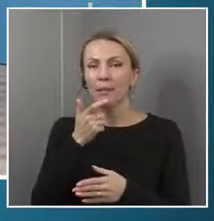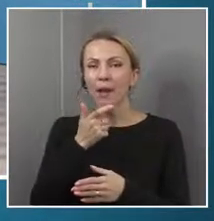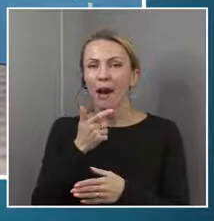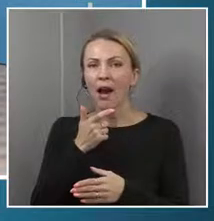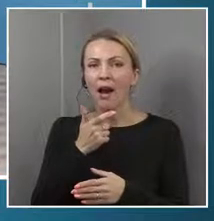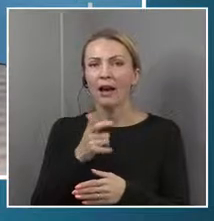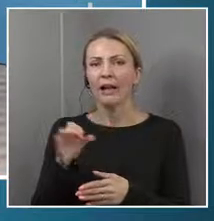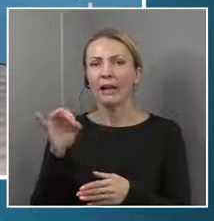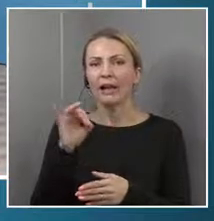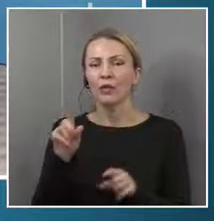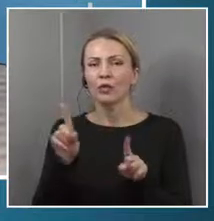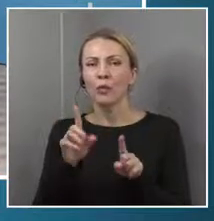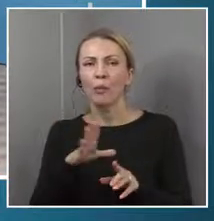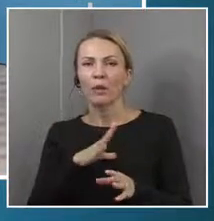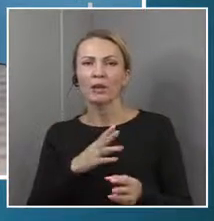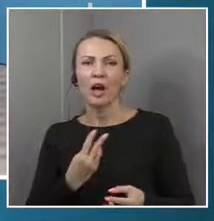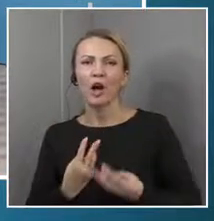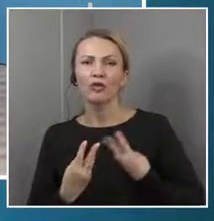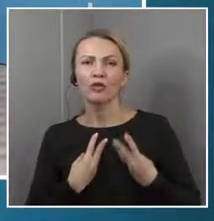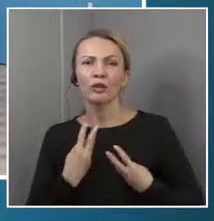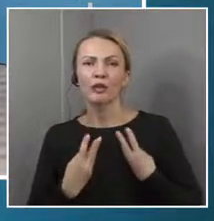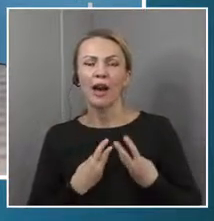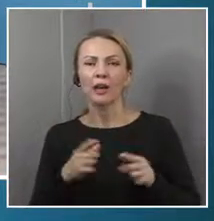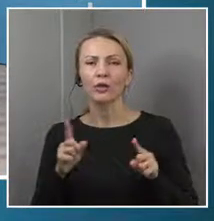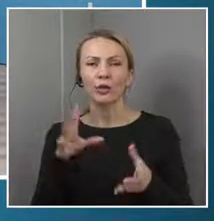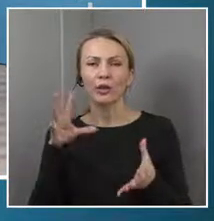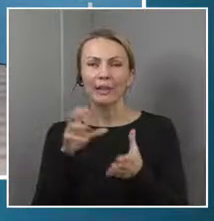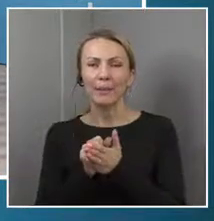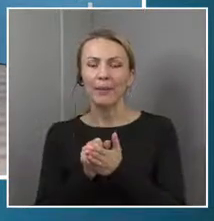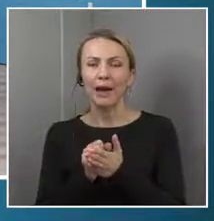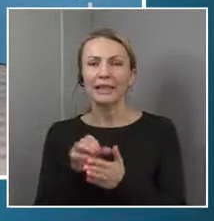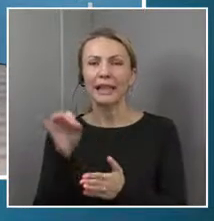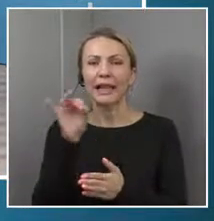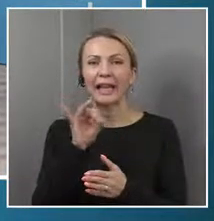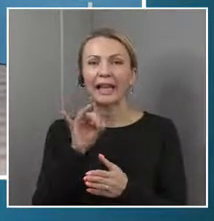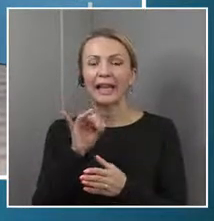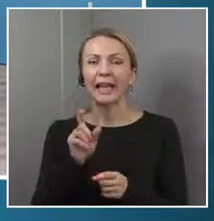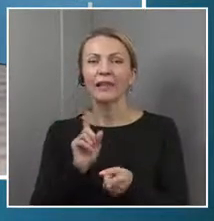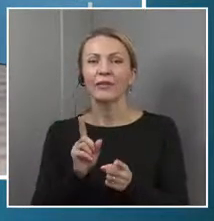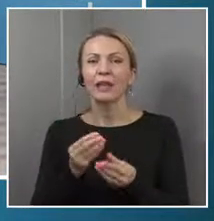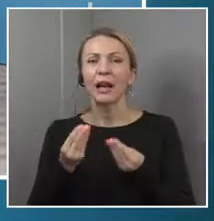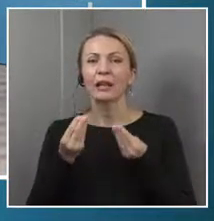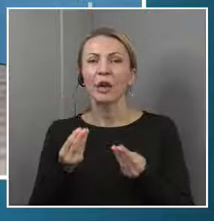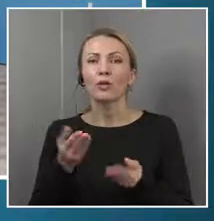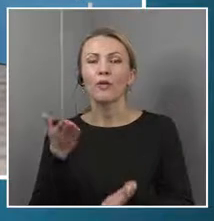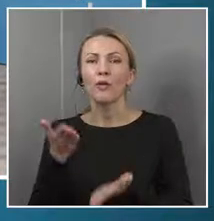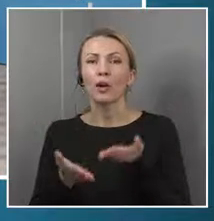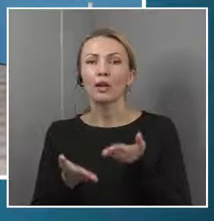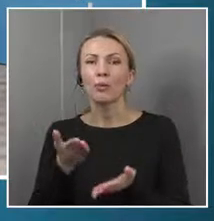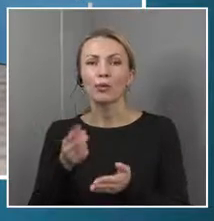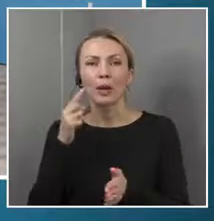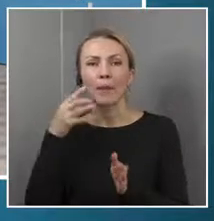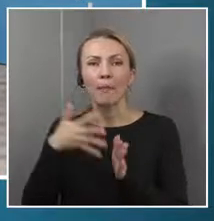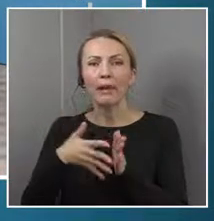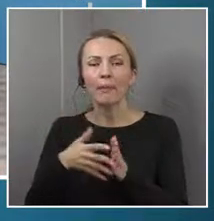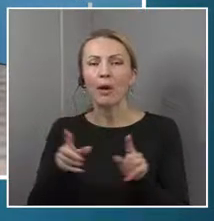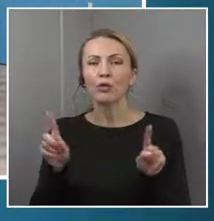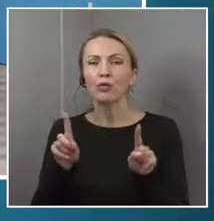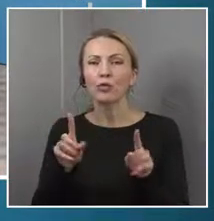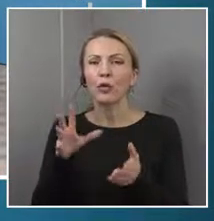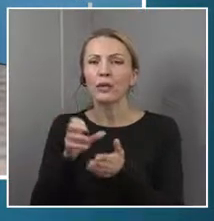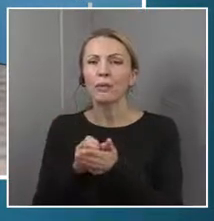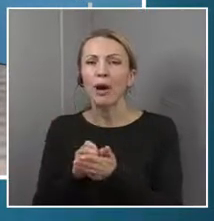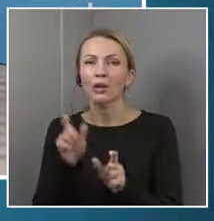They support you, your drive towards your hobby, your love. And at the same time, it gives